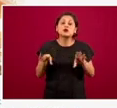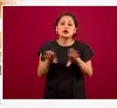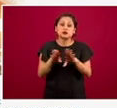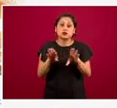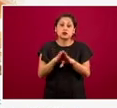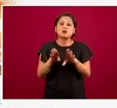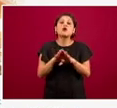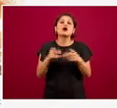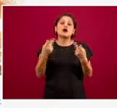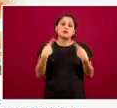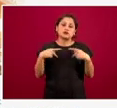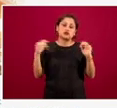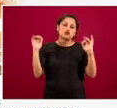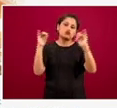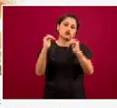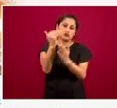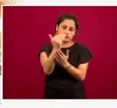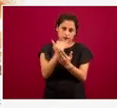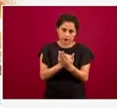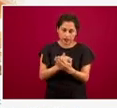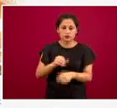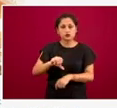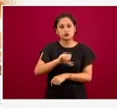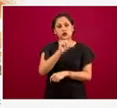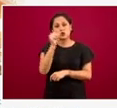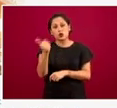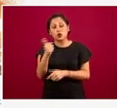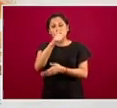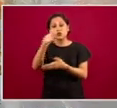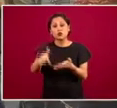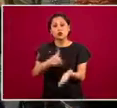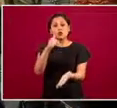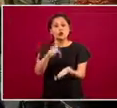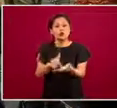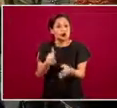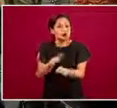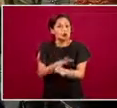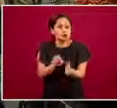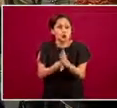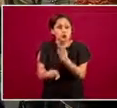the protocols for visiting such places,